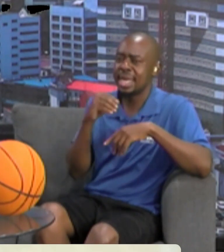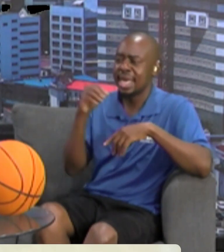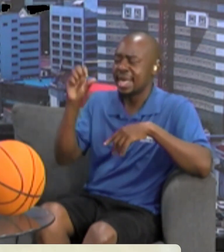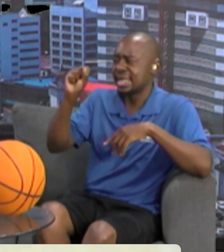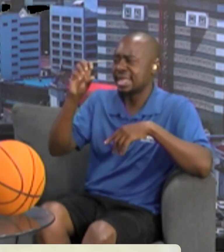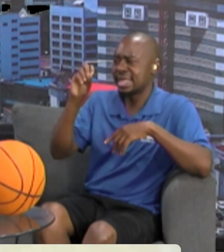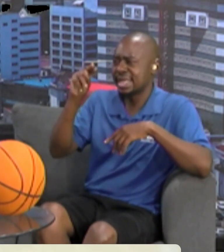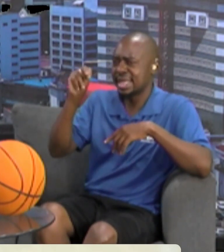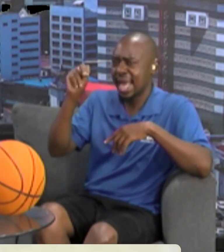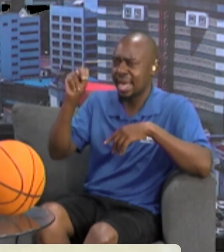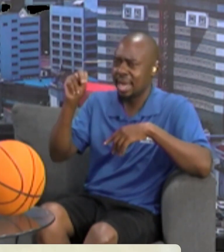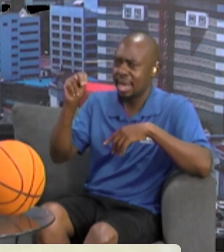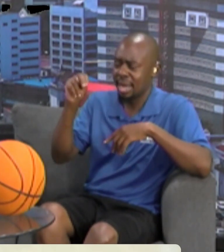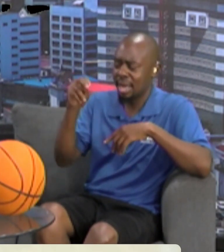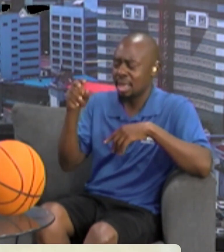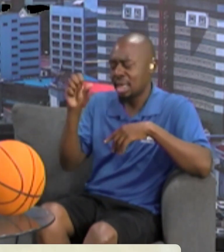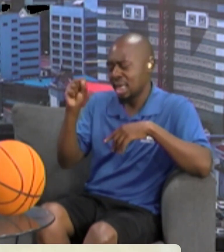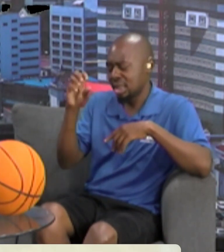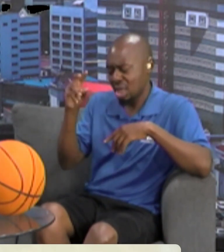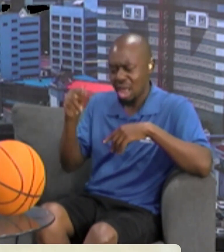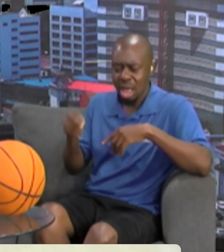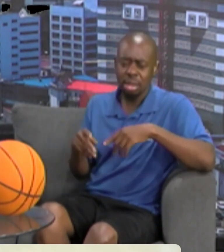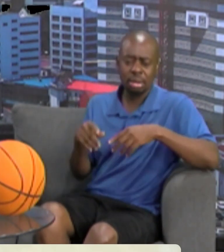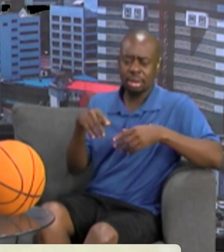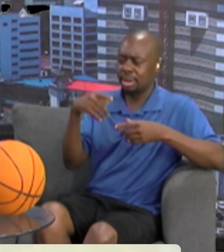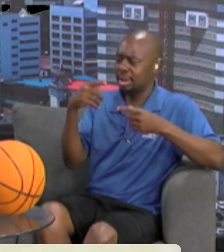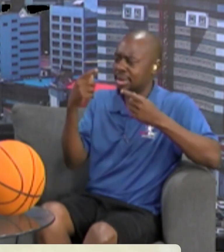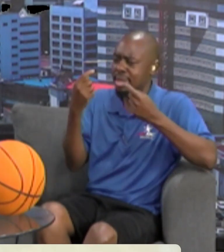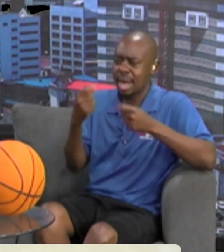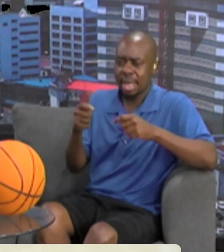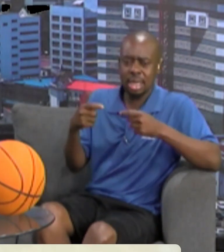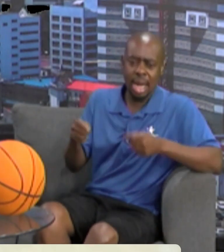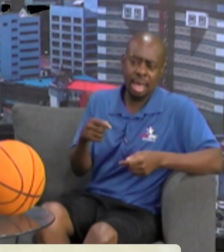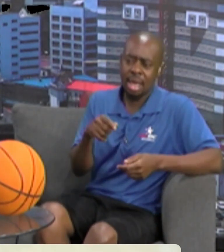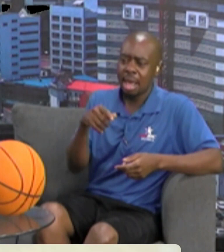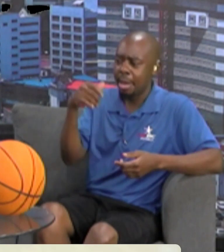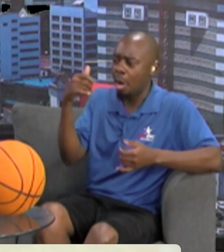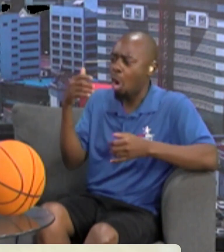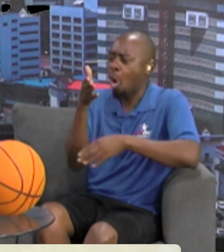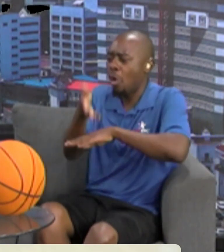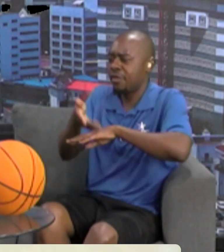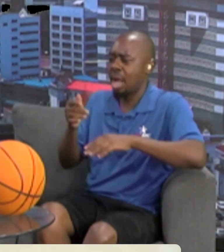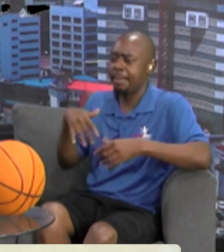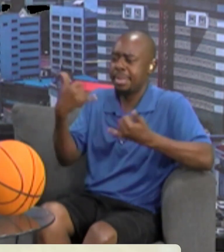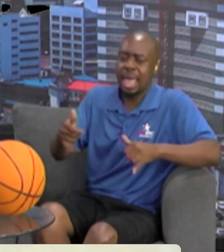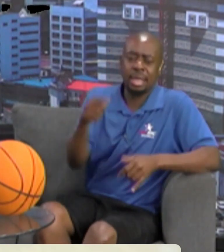say, but if you see Son, Yes. Son, their player, he's tried